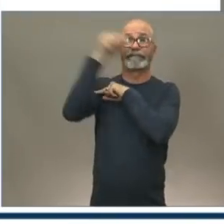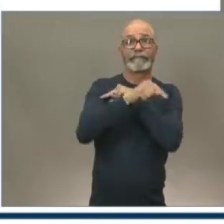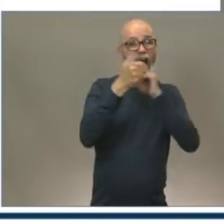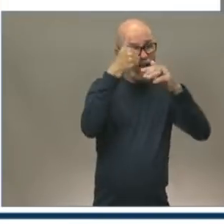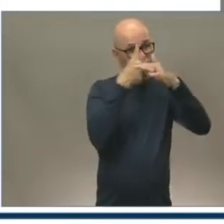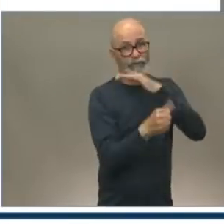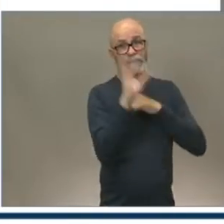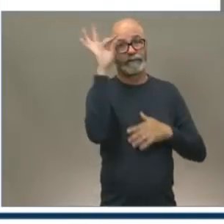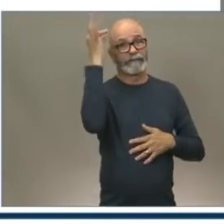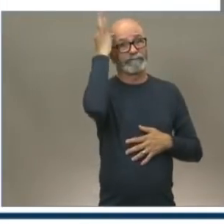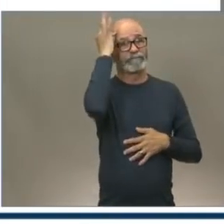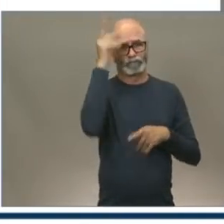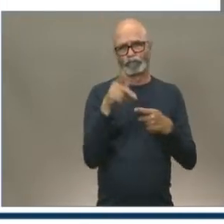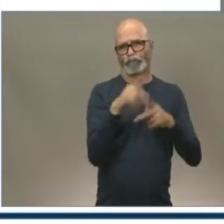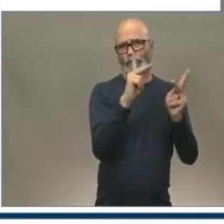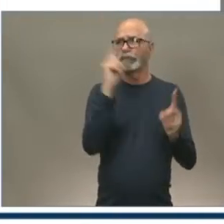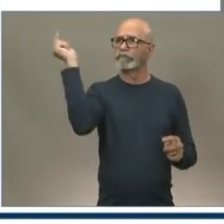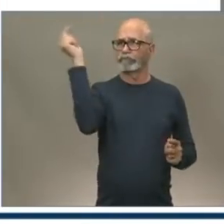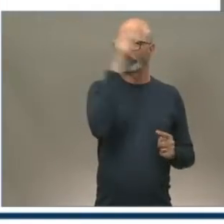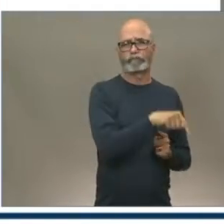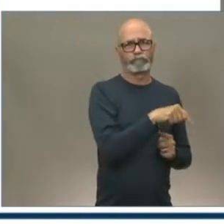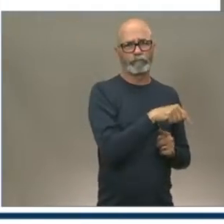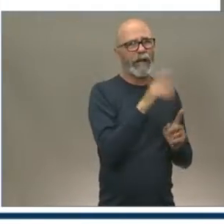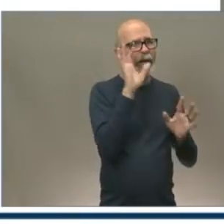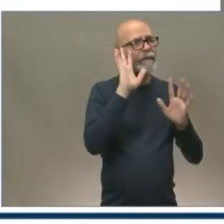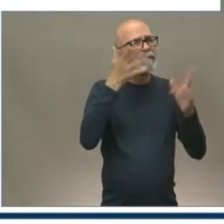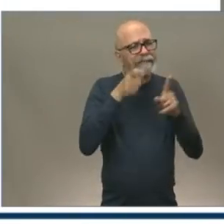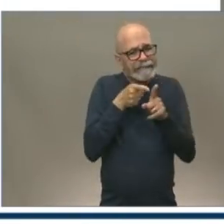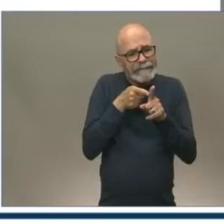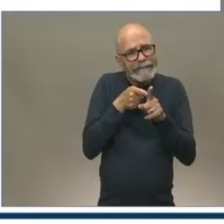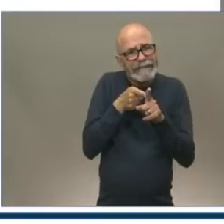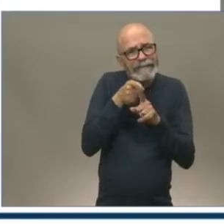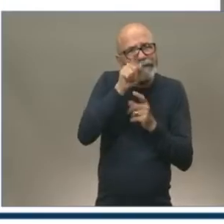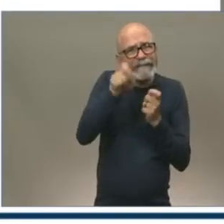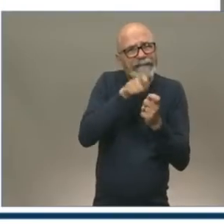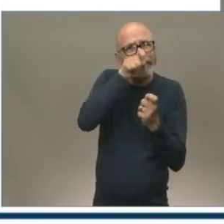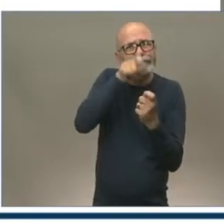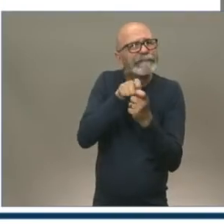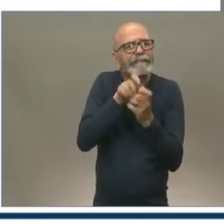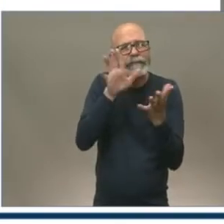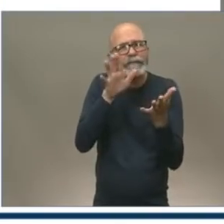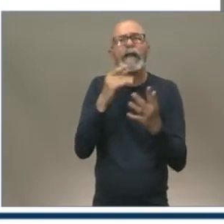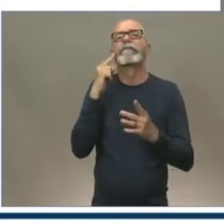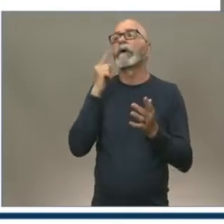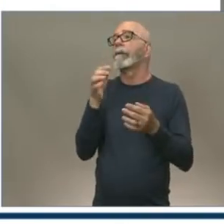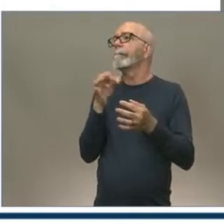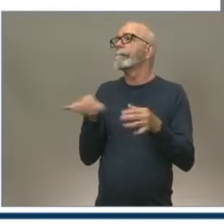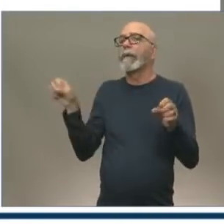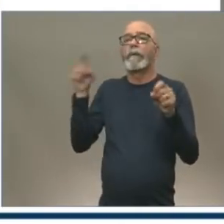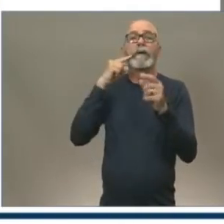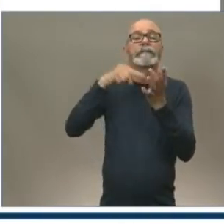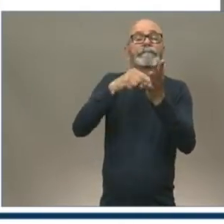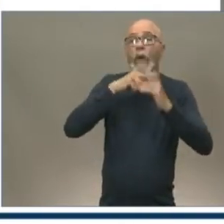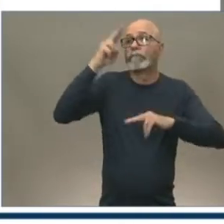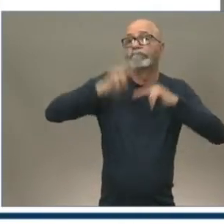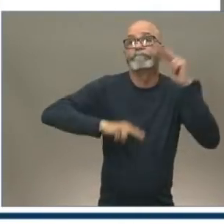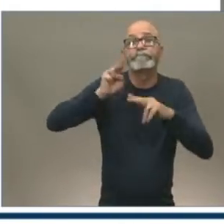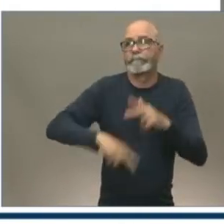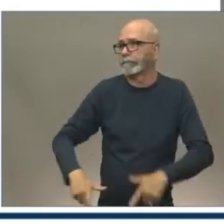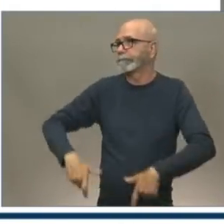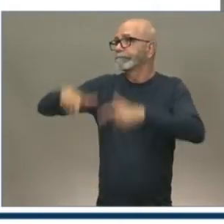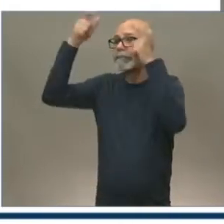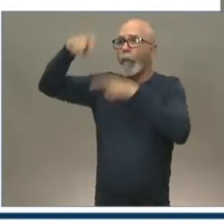is needed for urgent, critical infrastructure work necessary to help the province function, no